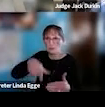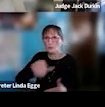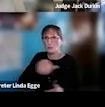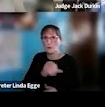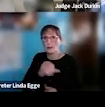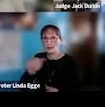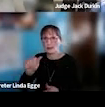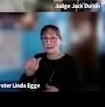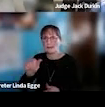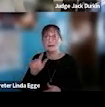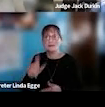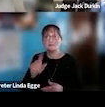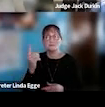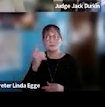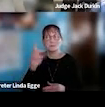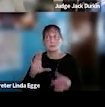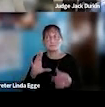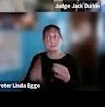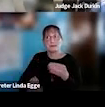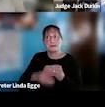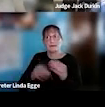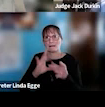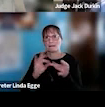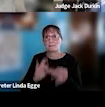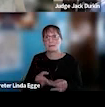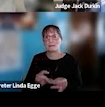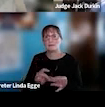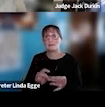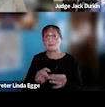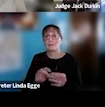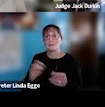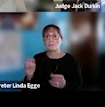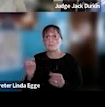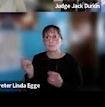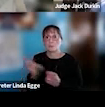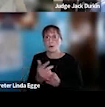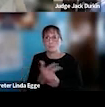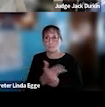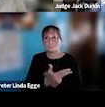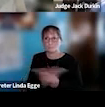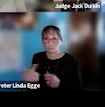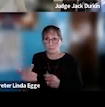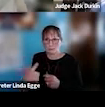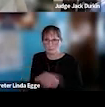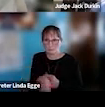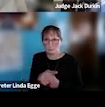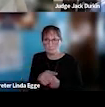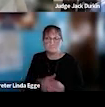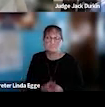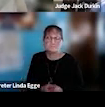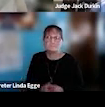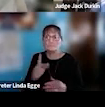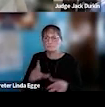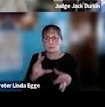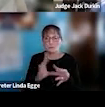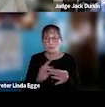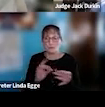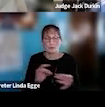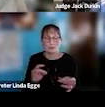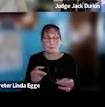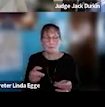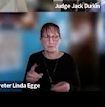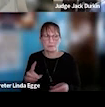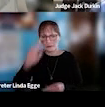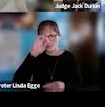did add a comment, and I just wanted to briefly touch on it with all three of you about drug testing. And so this comment's encouraging us to